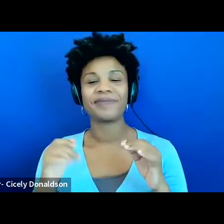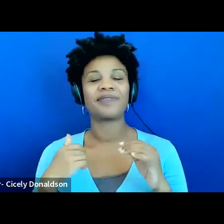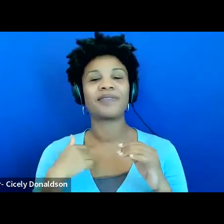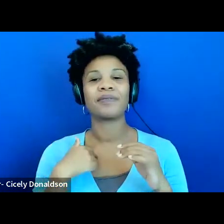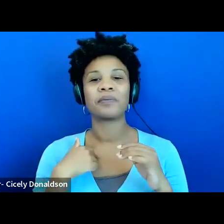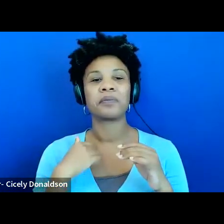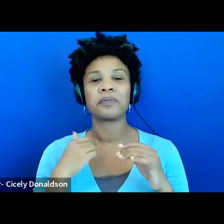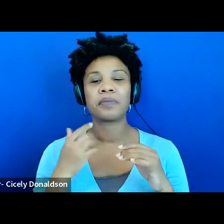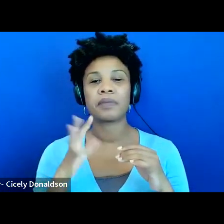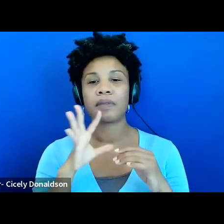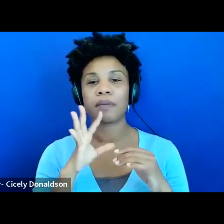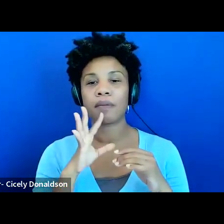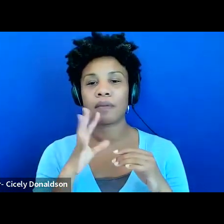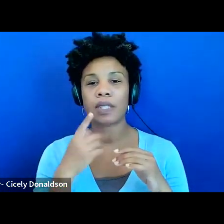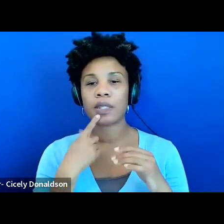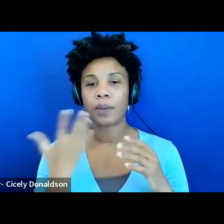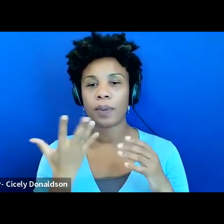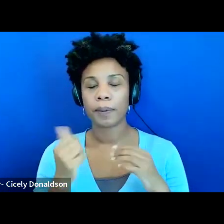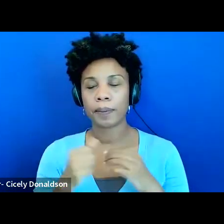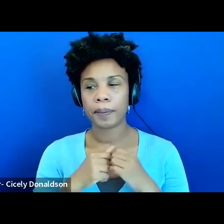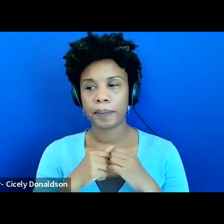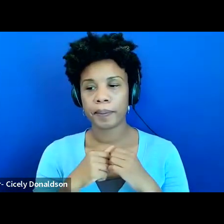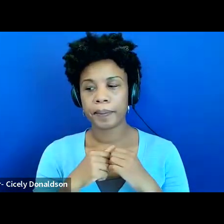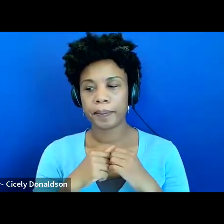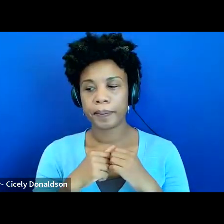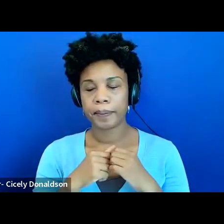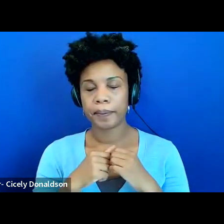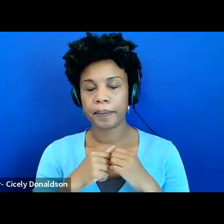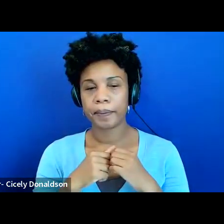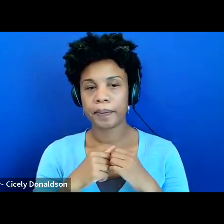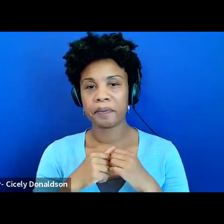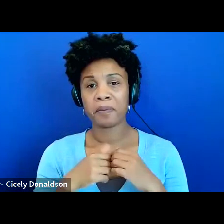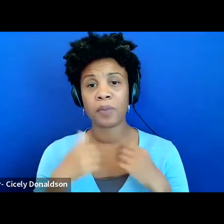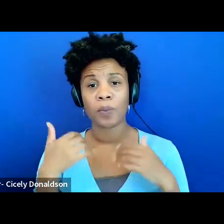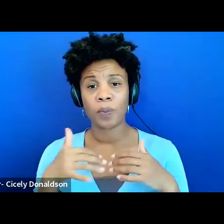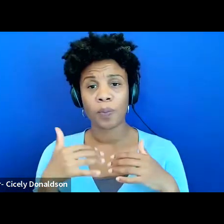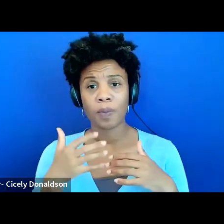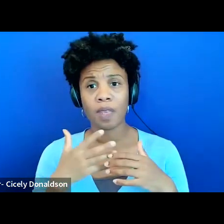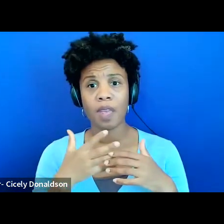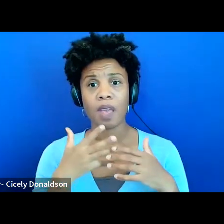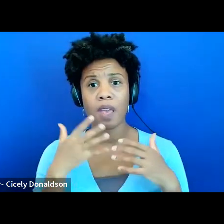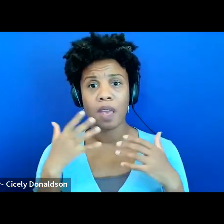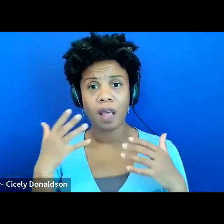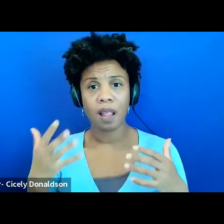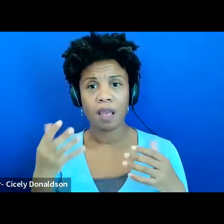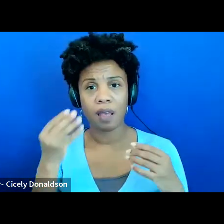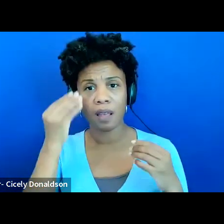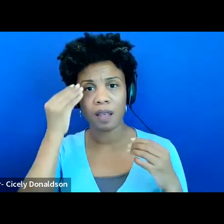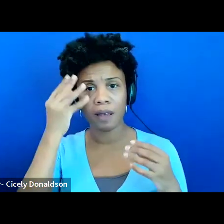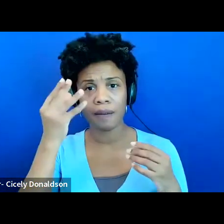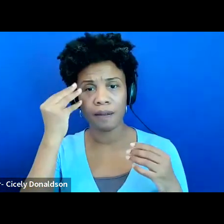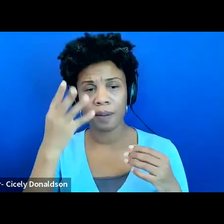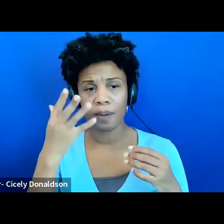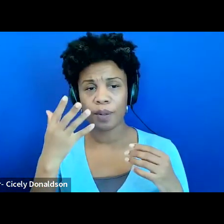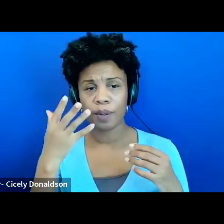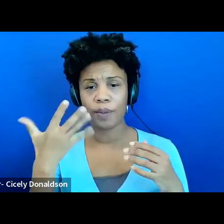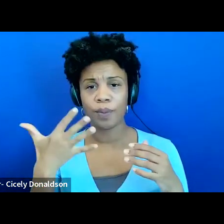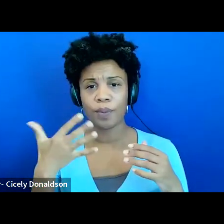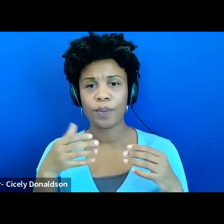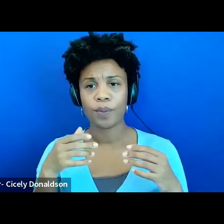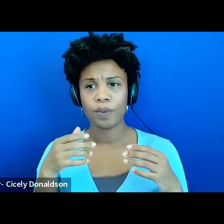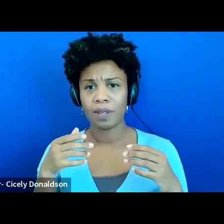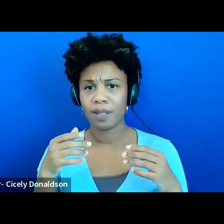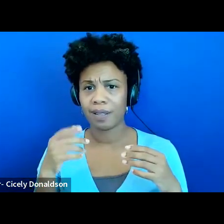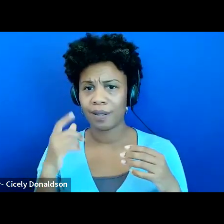it's amazing the amount of information that you obtain from, you